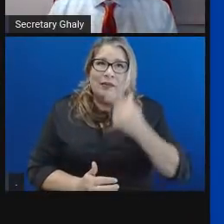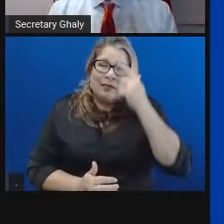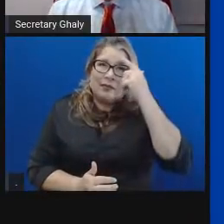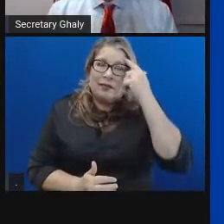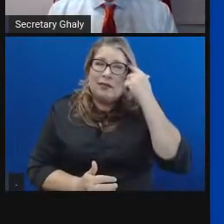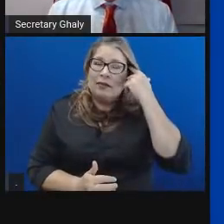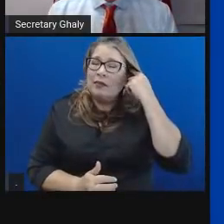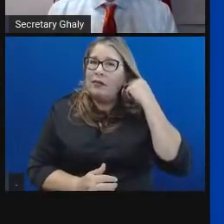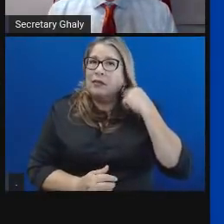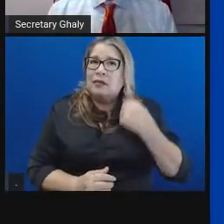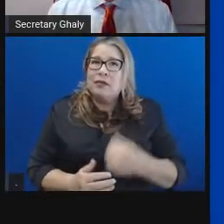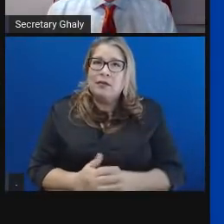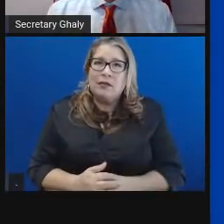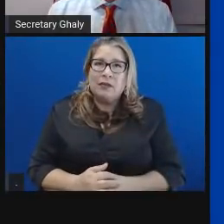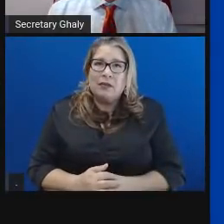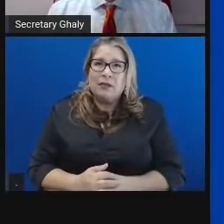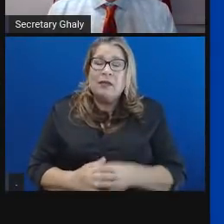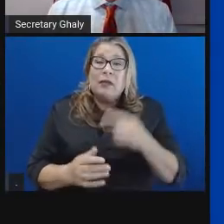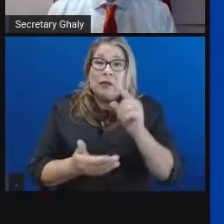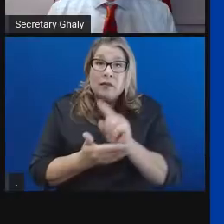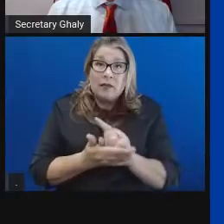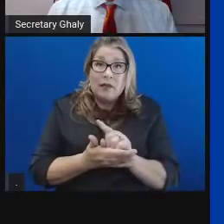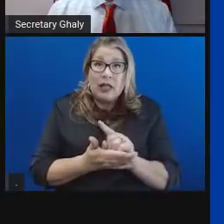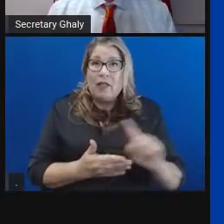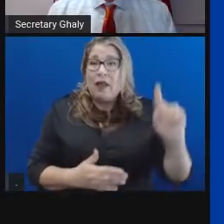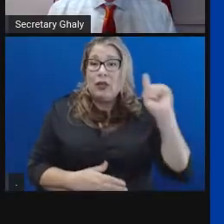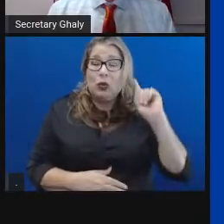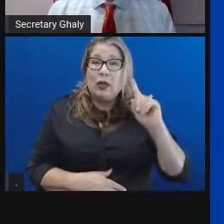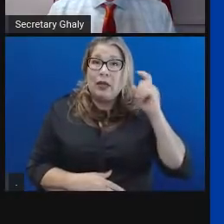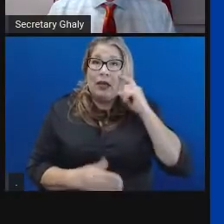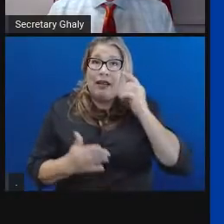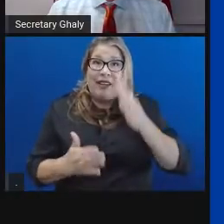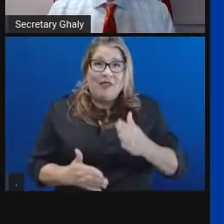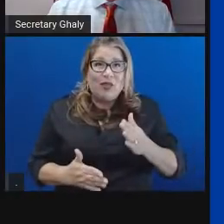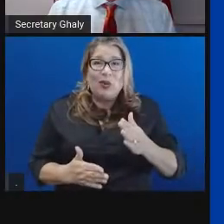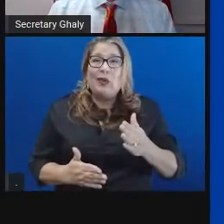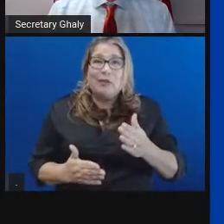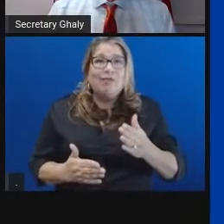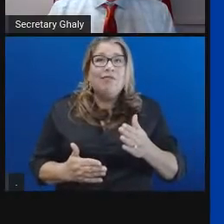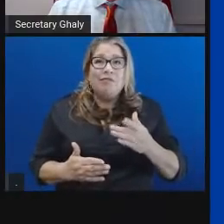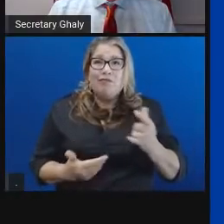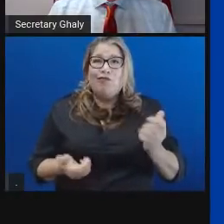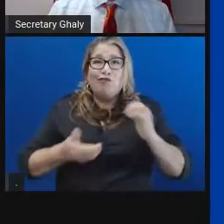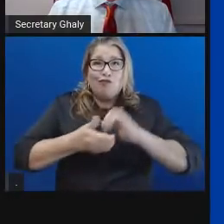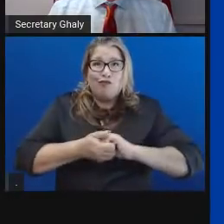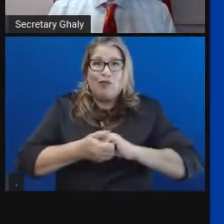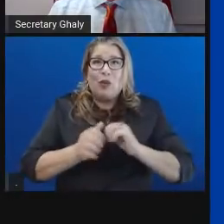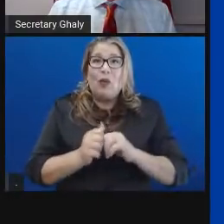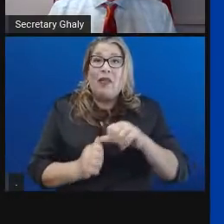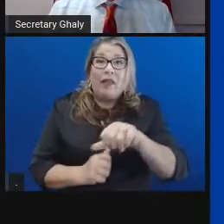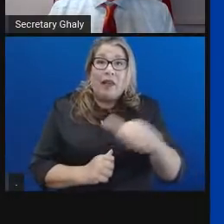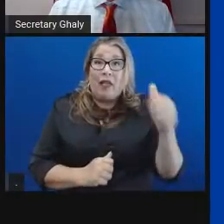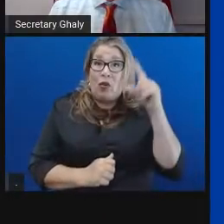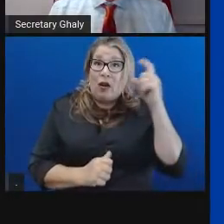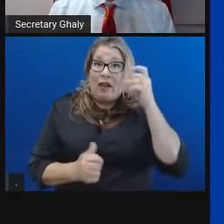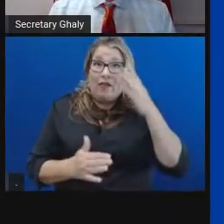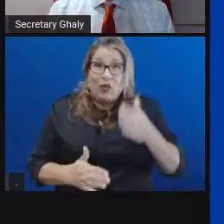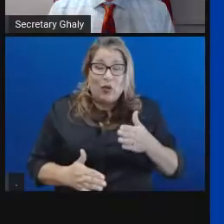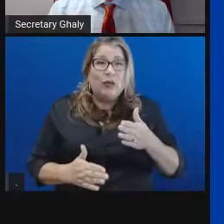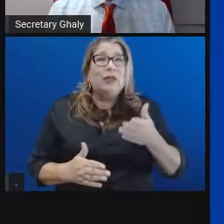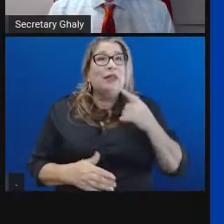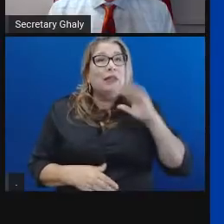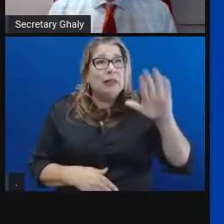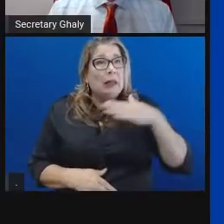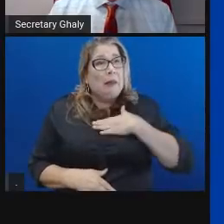So last week, the governor asked, in a bold way, joined a few other governors to ask the federal government to release